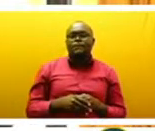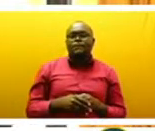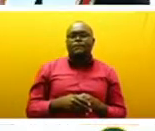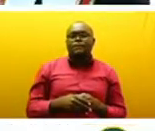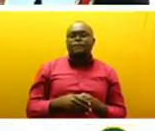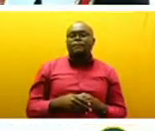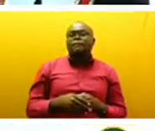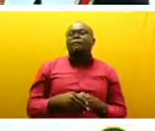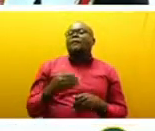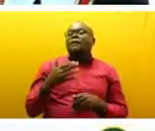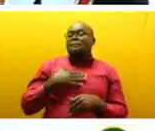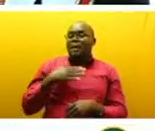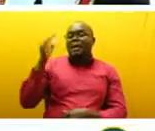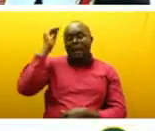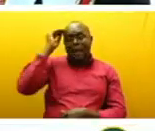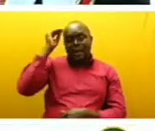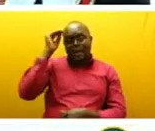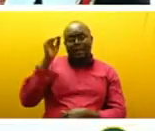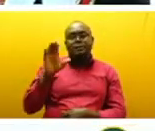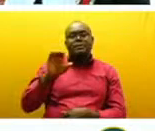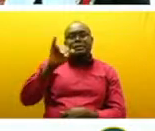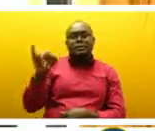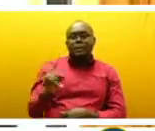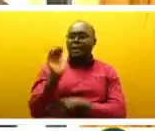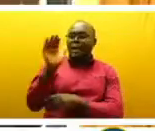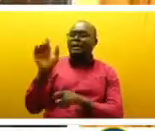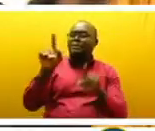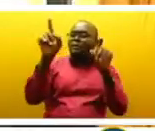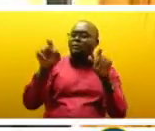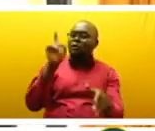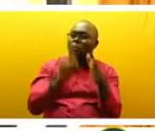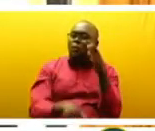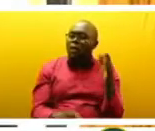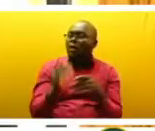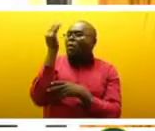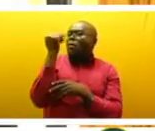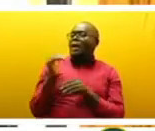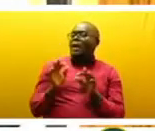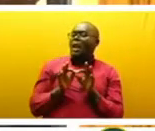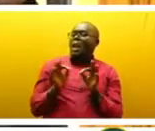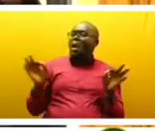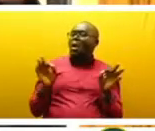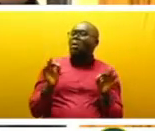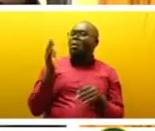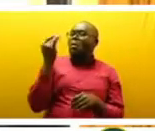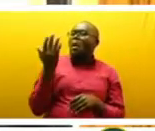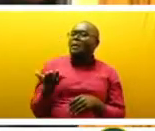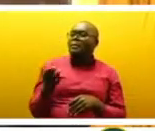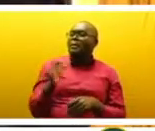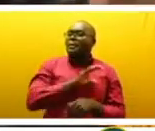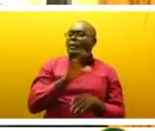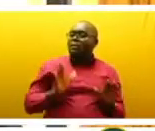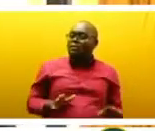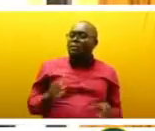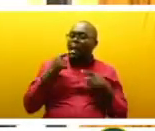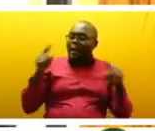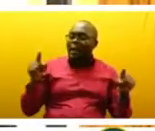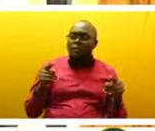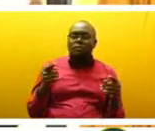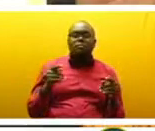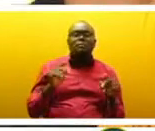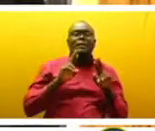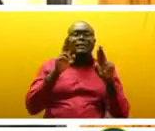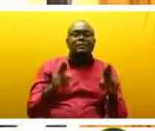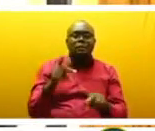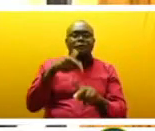My learned Chief Justice asked the question, why it took too long, why the Commission did not announce the results